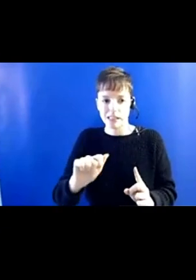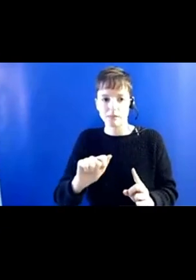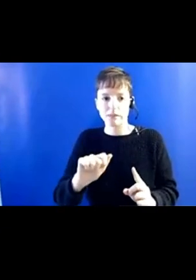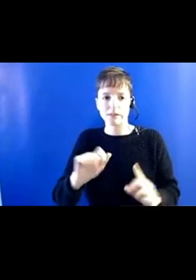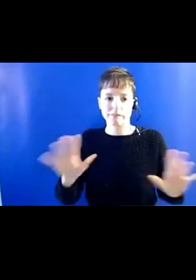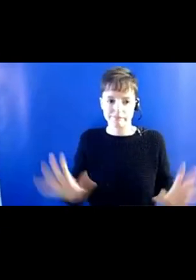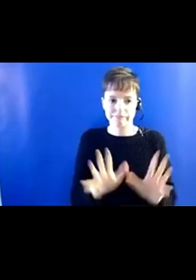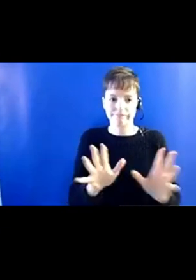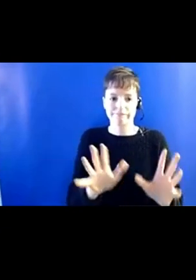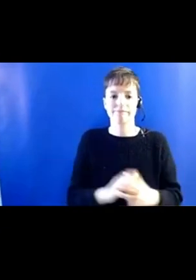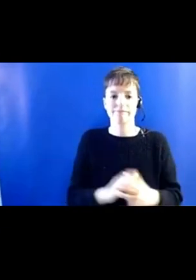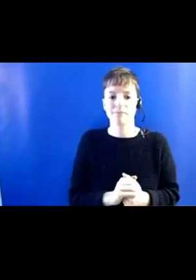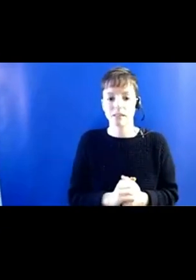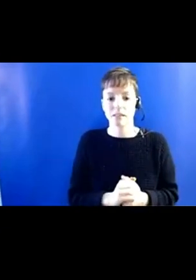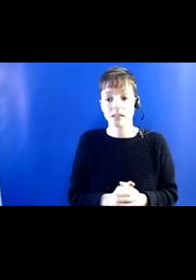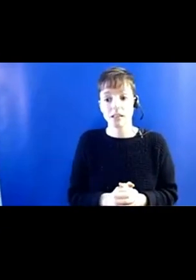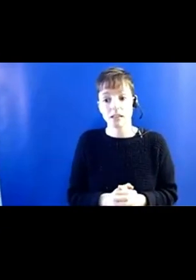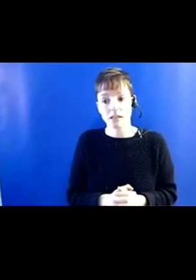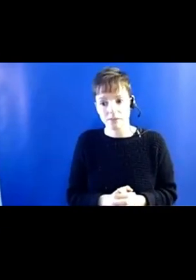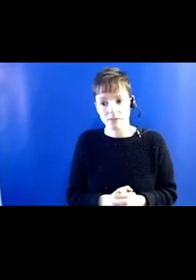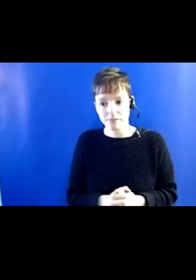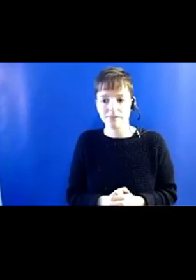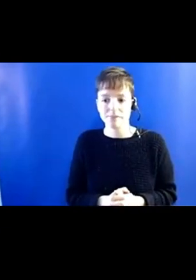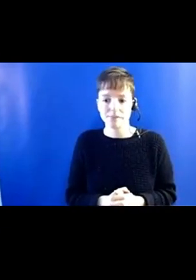and that.